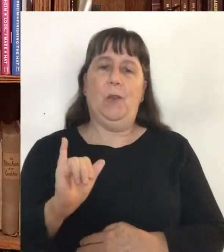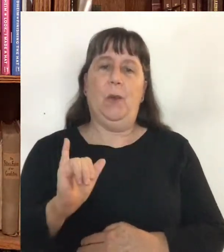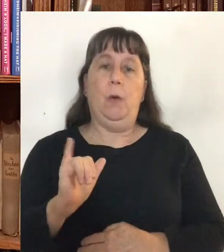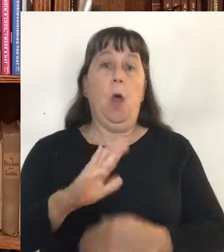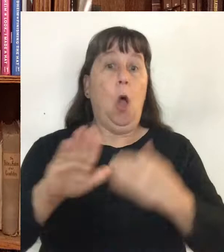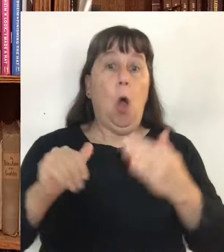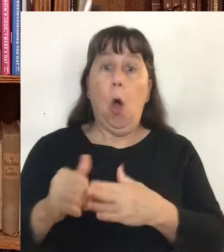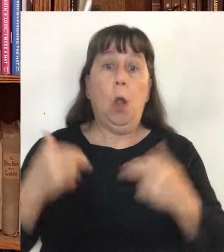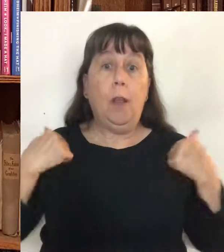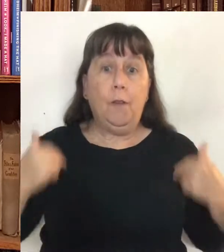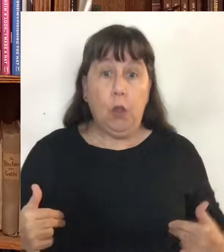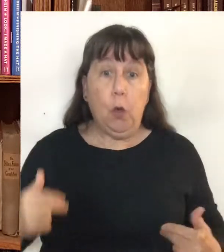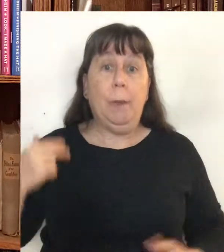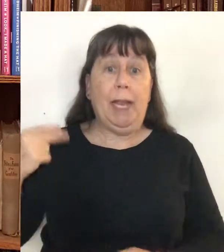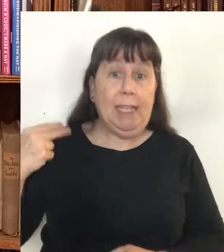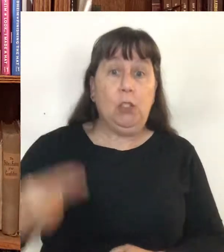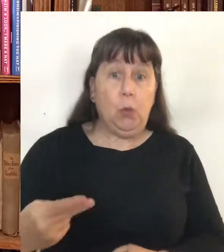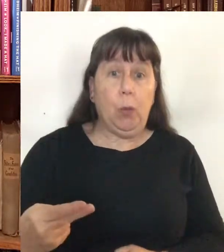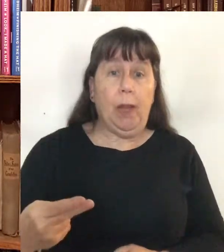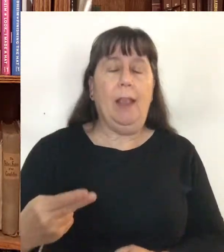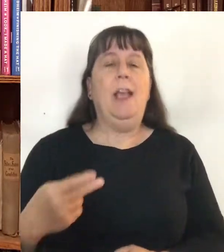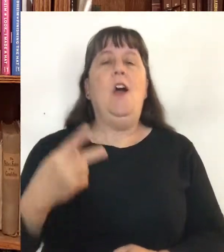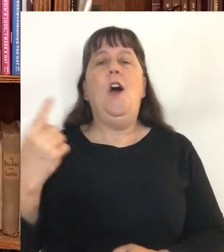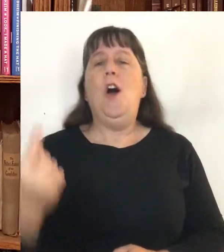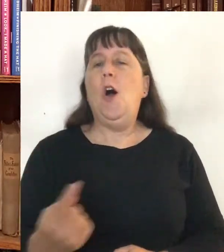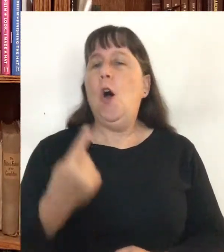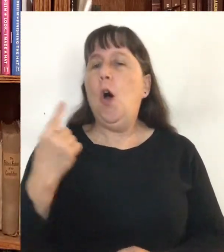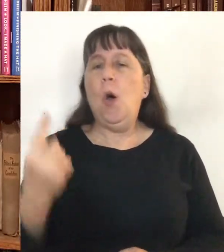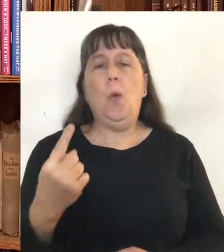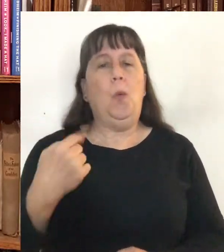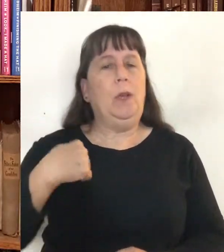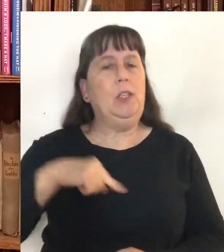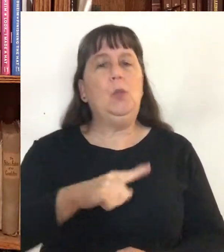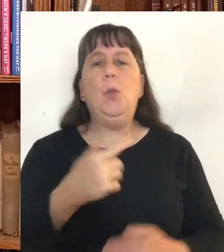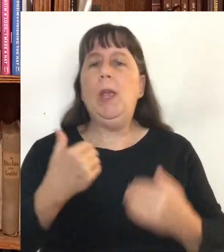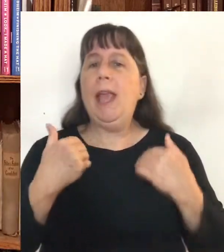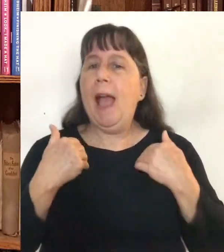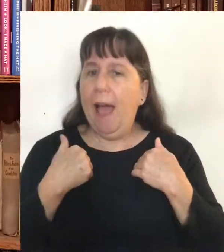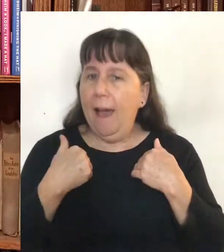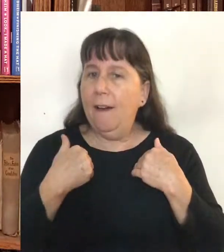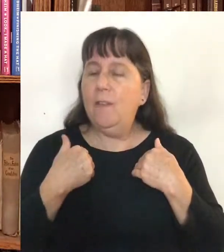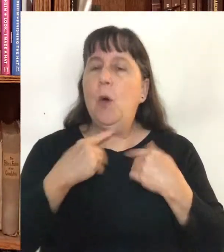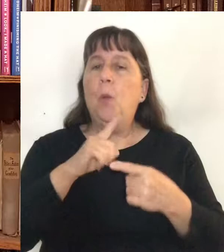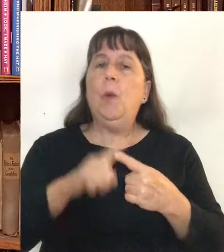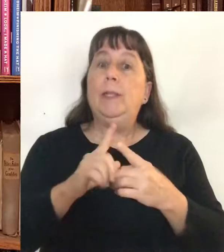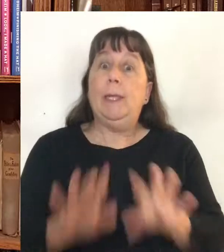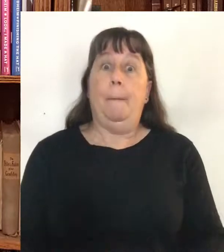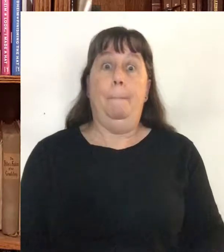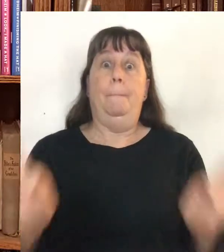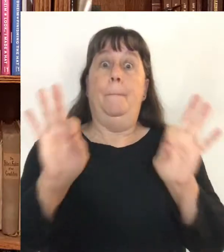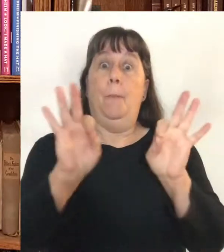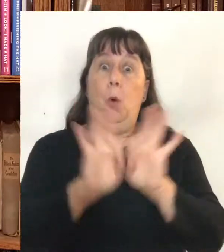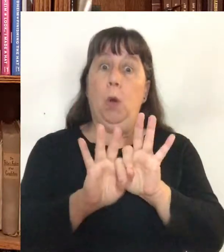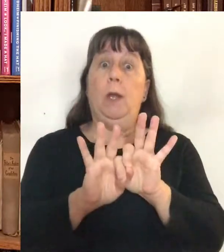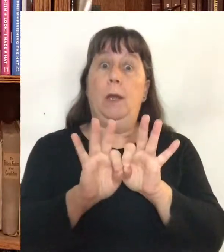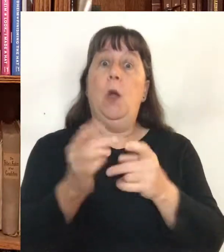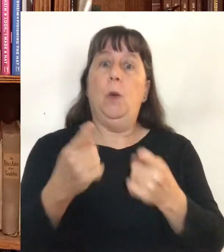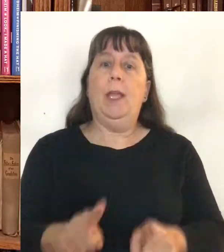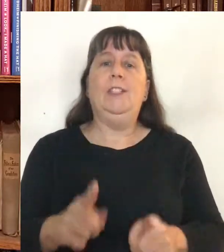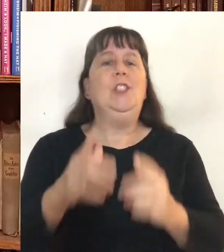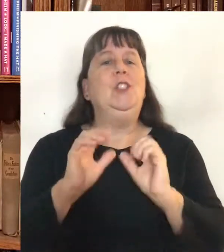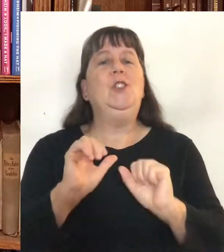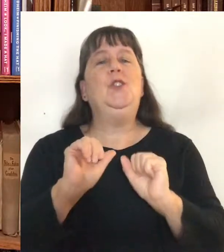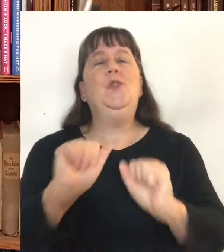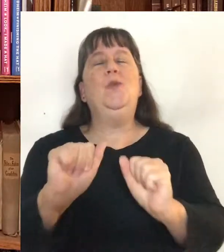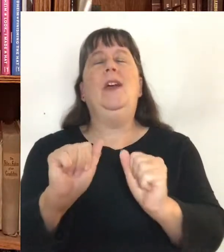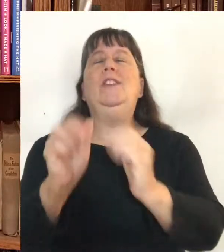in all of human history, it has always been that we have, at important occasions, tried to invoke